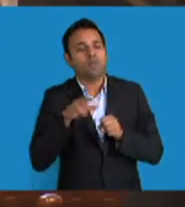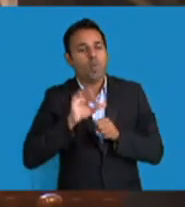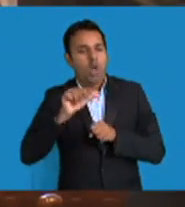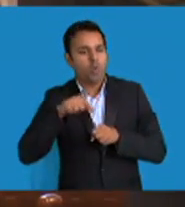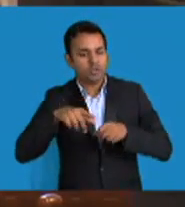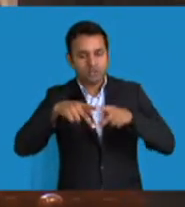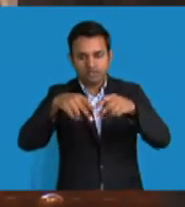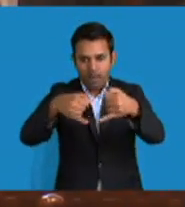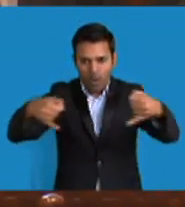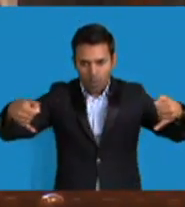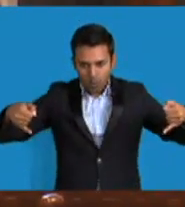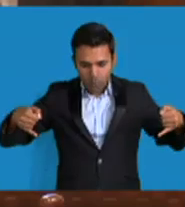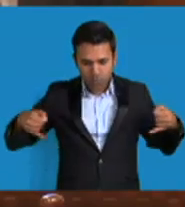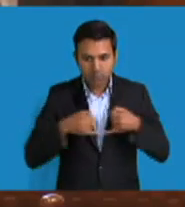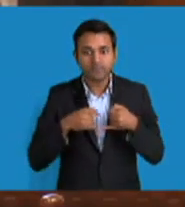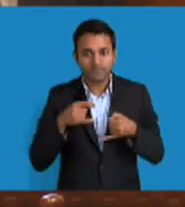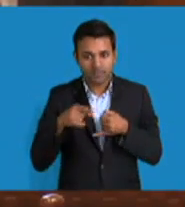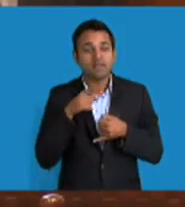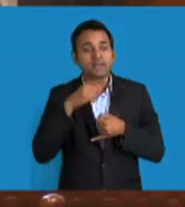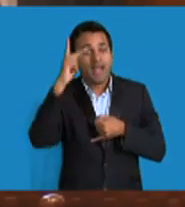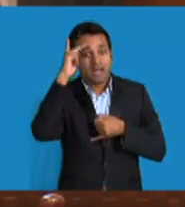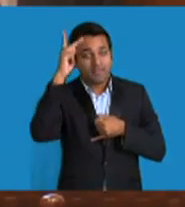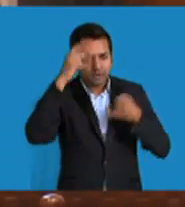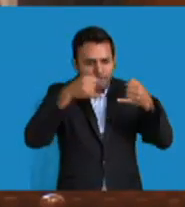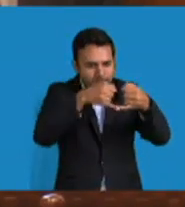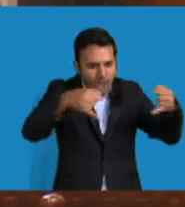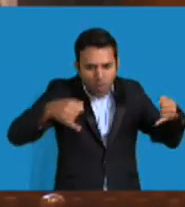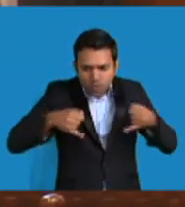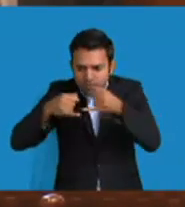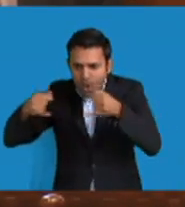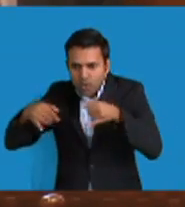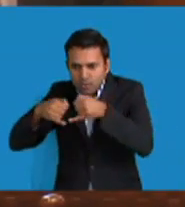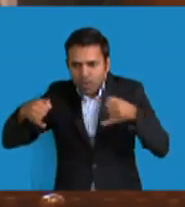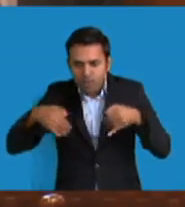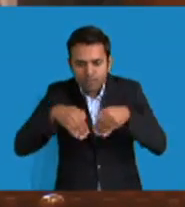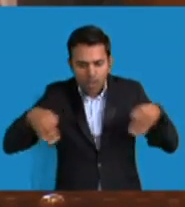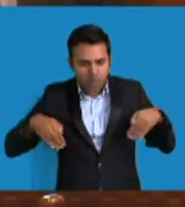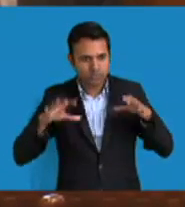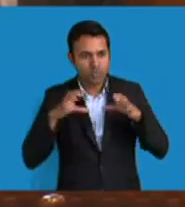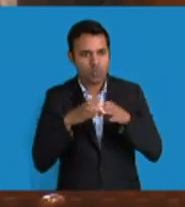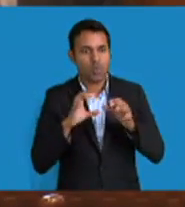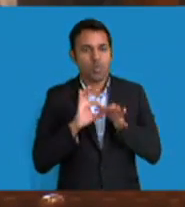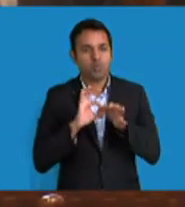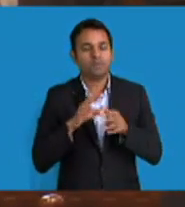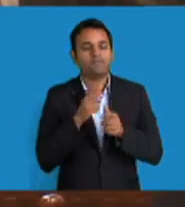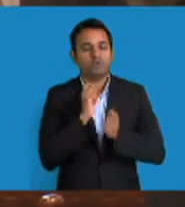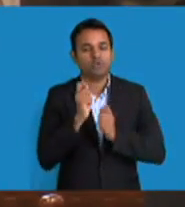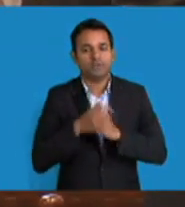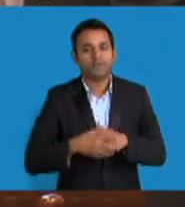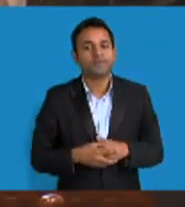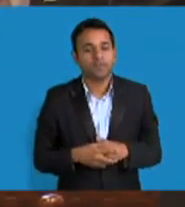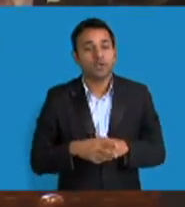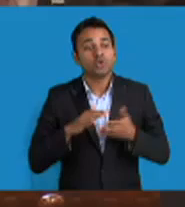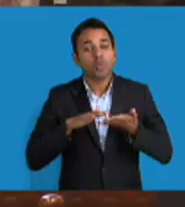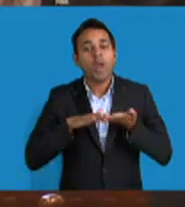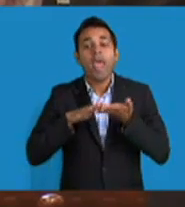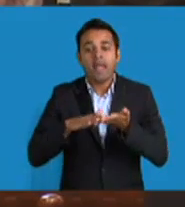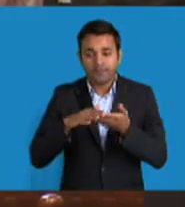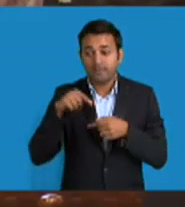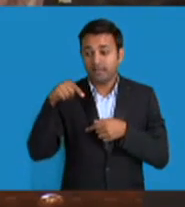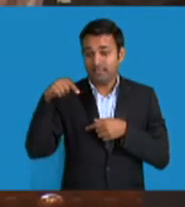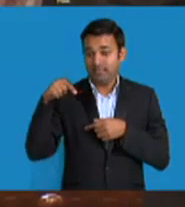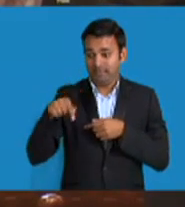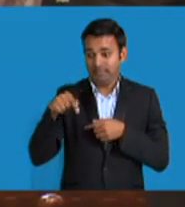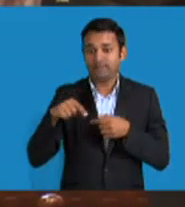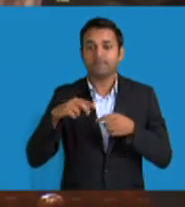Kiribati, Solomons, Tuvalu, and Vanuatu. This gives our Fiji flag vessels access into their